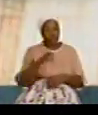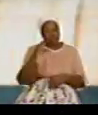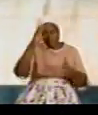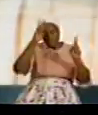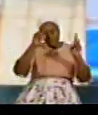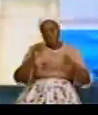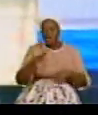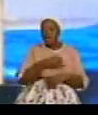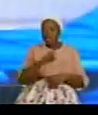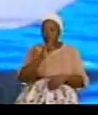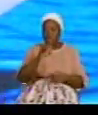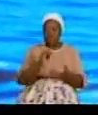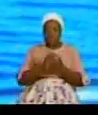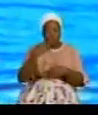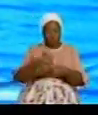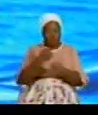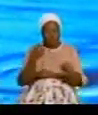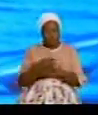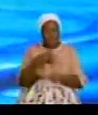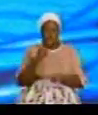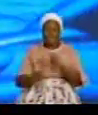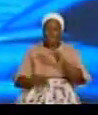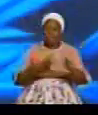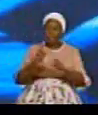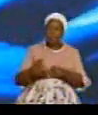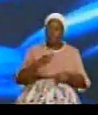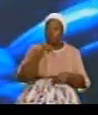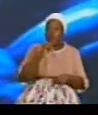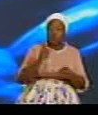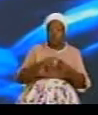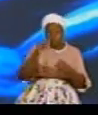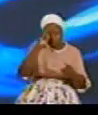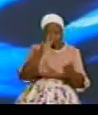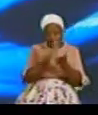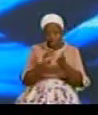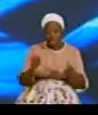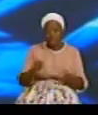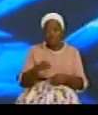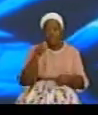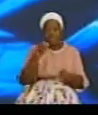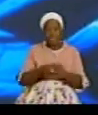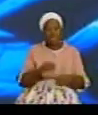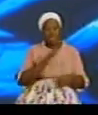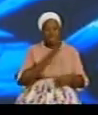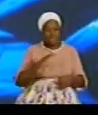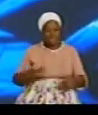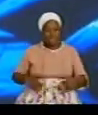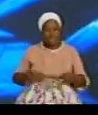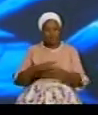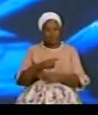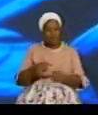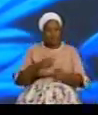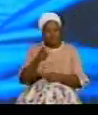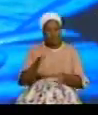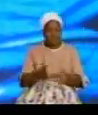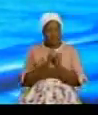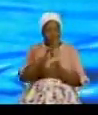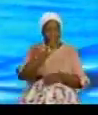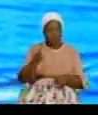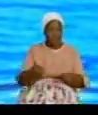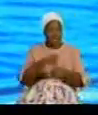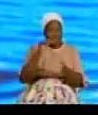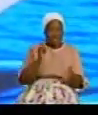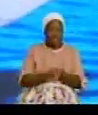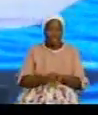that will make the people not to believe in Christ. When you ask questions like